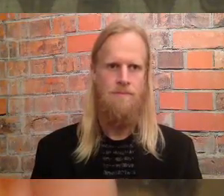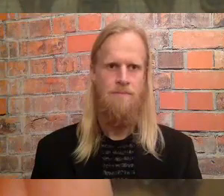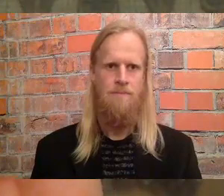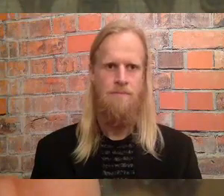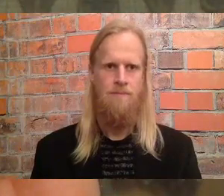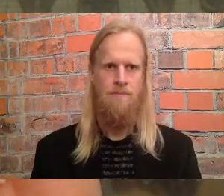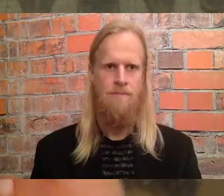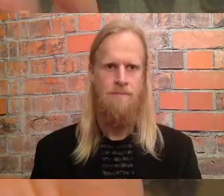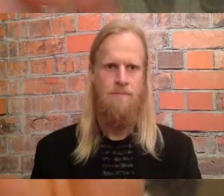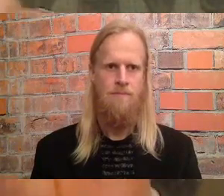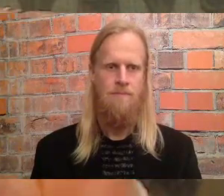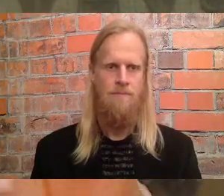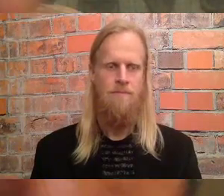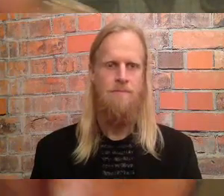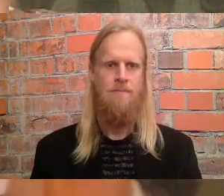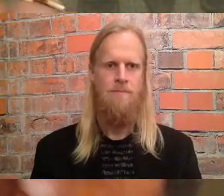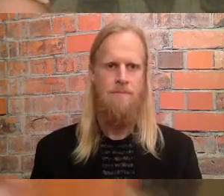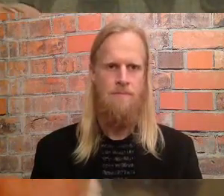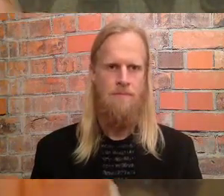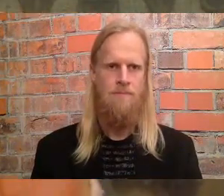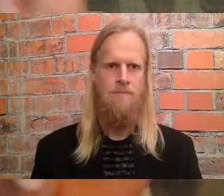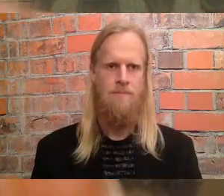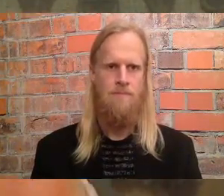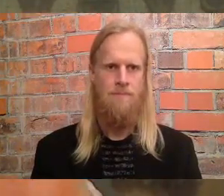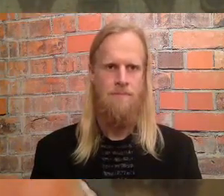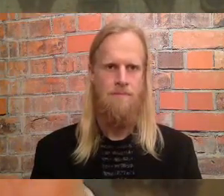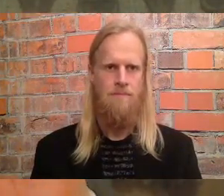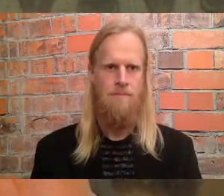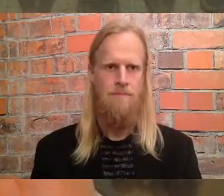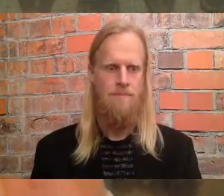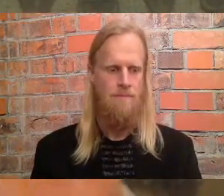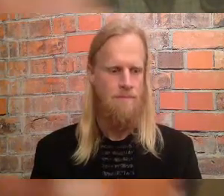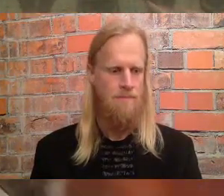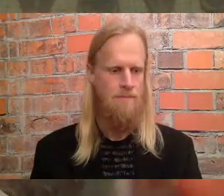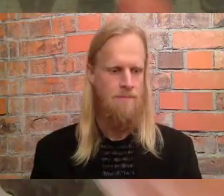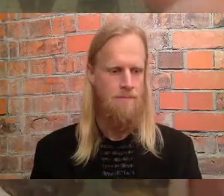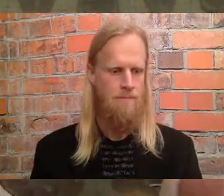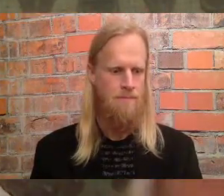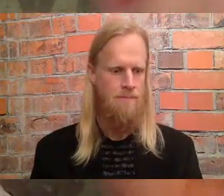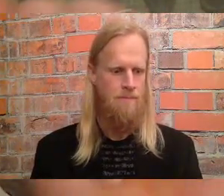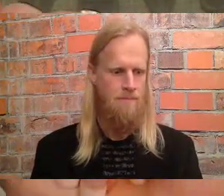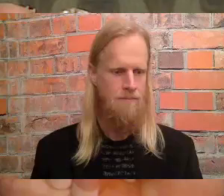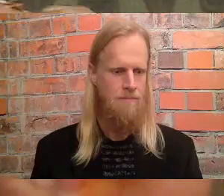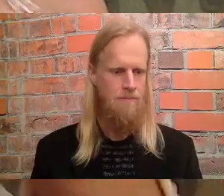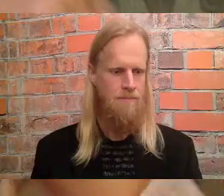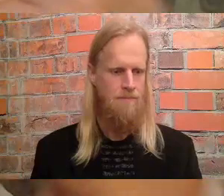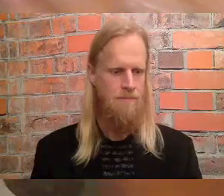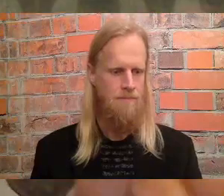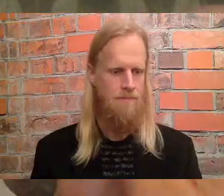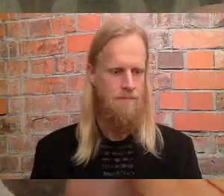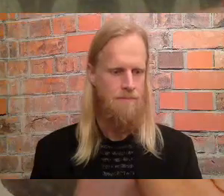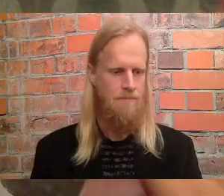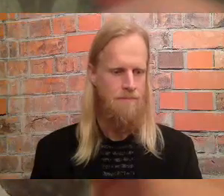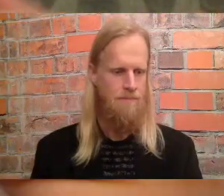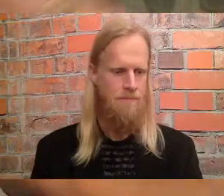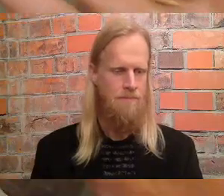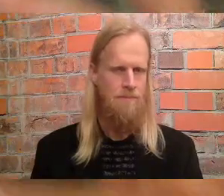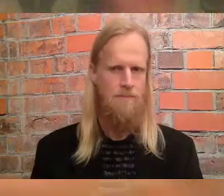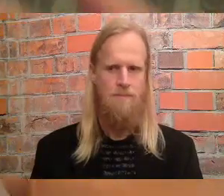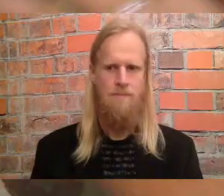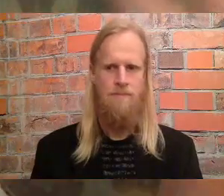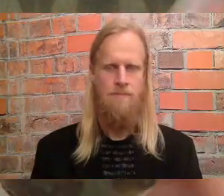the platform by now. There is a handout section here at the top. If you need questions answered, we've made some